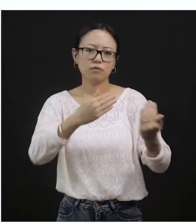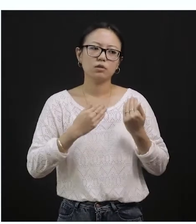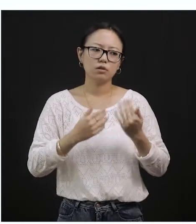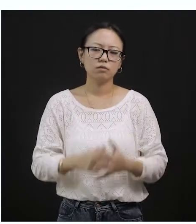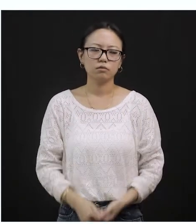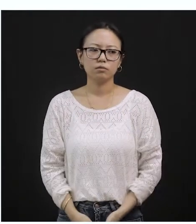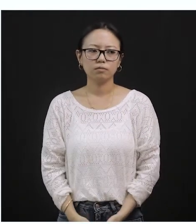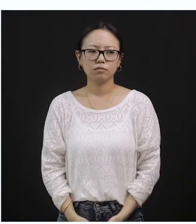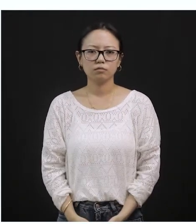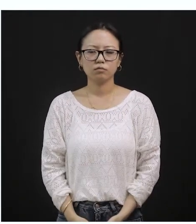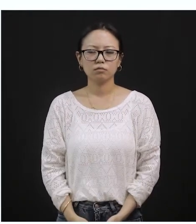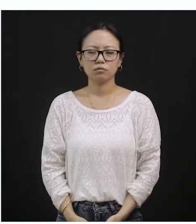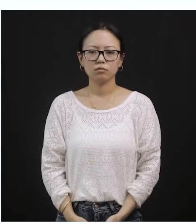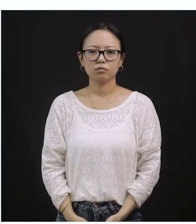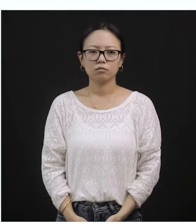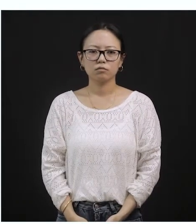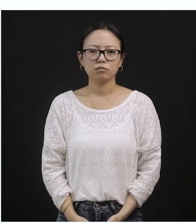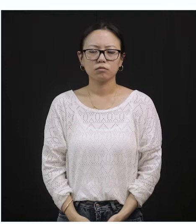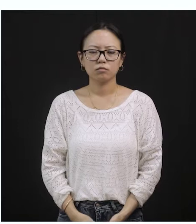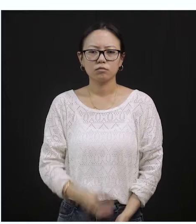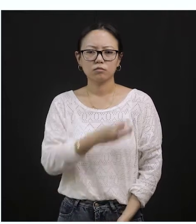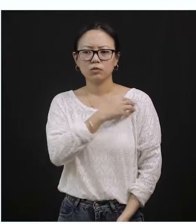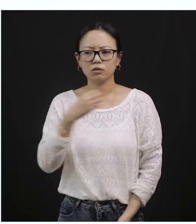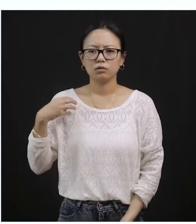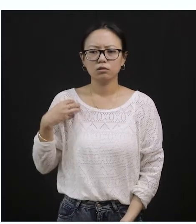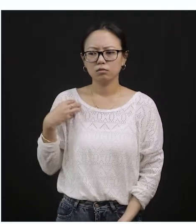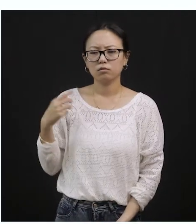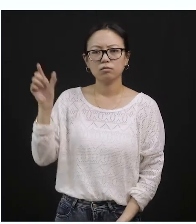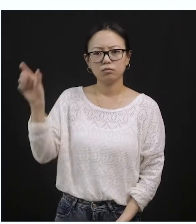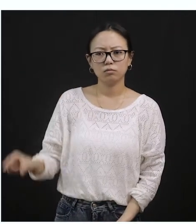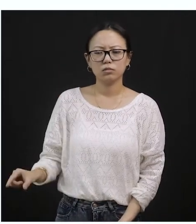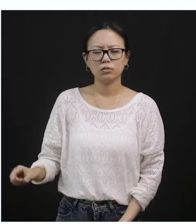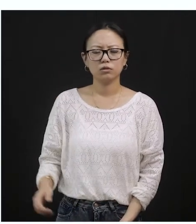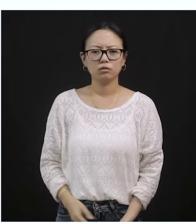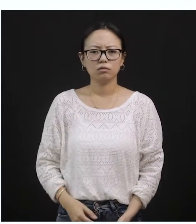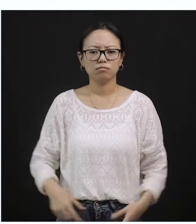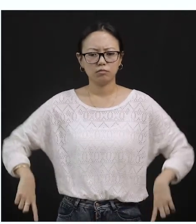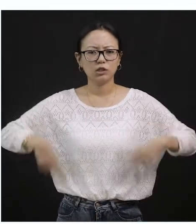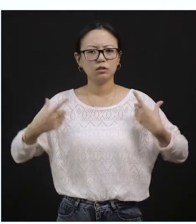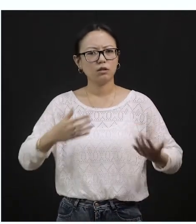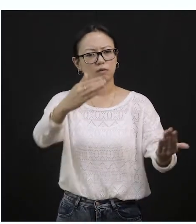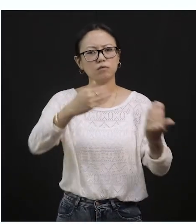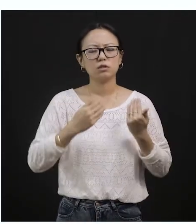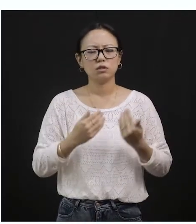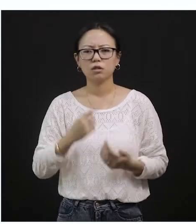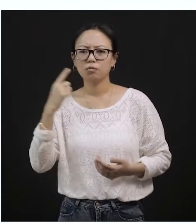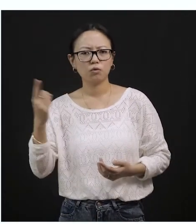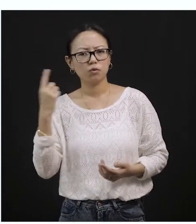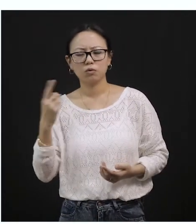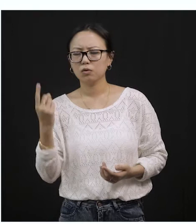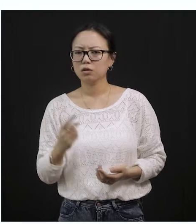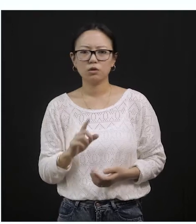Okay. Now, the doctors, they do not only save life. What do? They used to study hard, and they try to learn